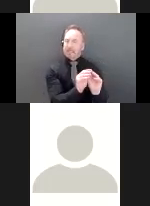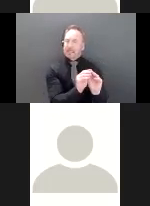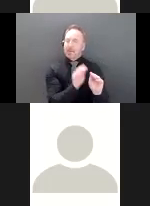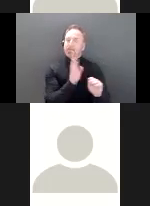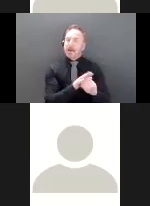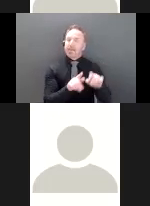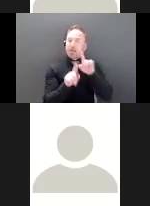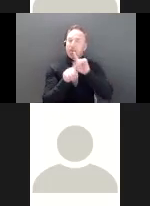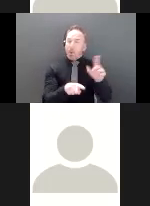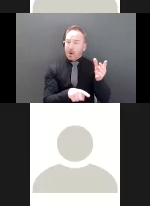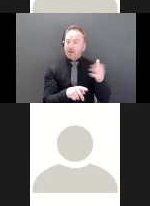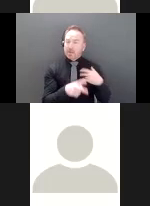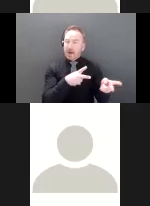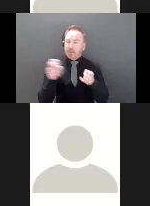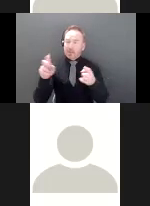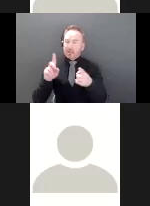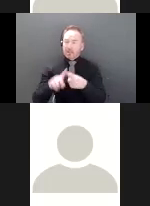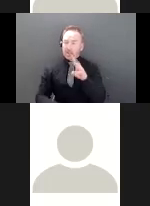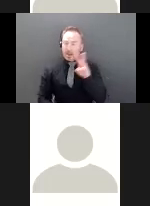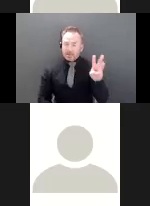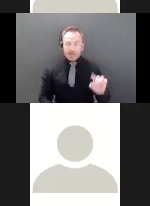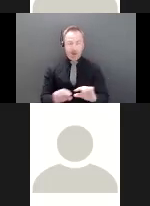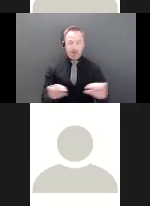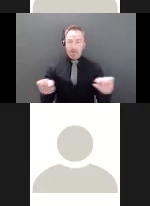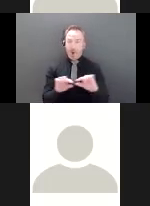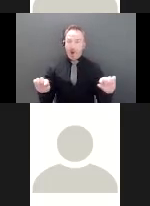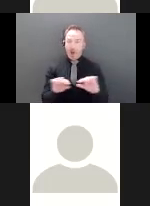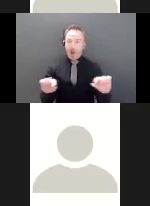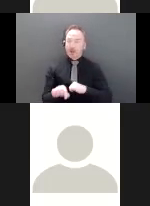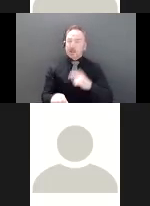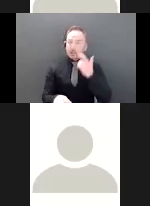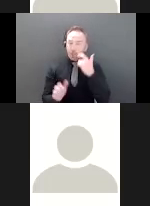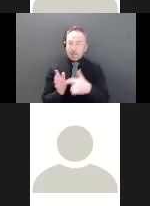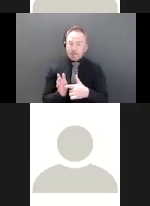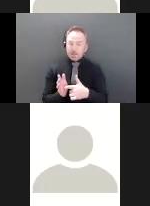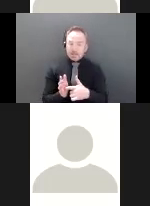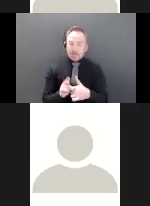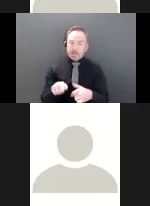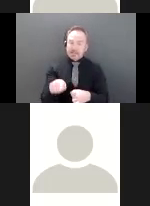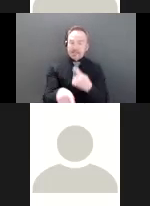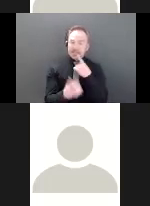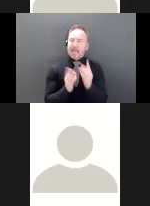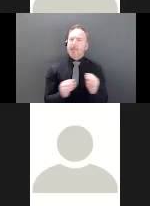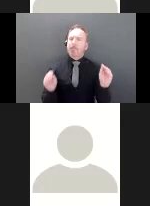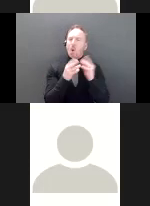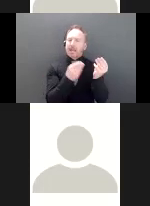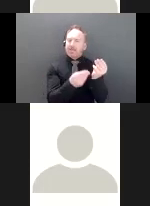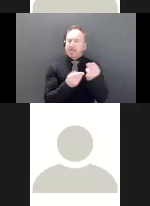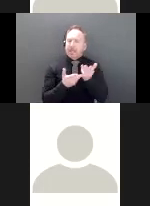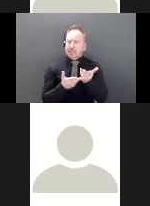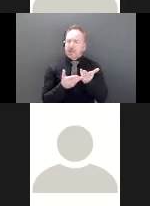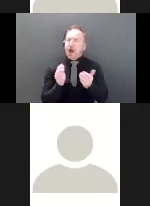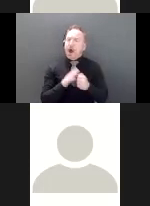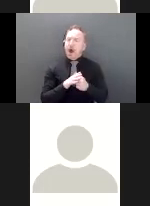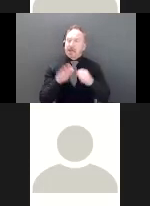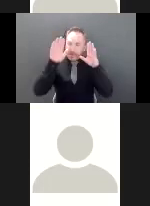the OAITH website. At the bottom there, you can see that they gave us more information about how they focus on a